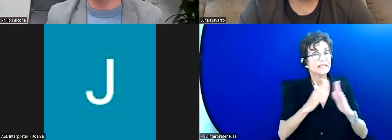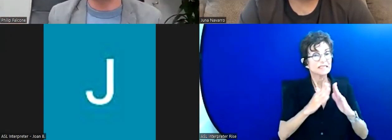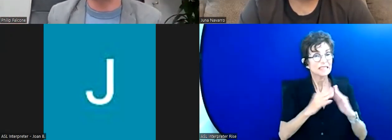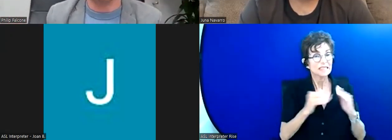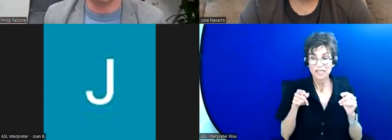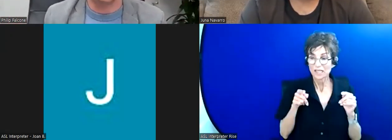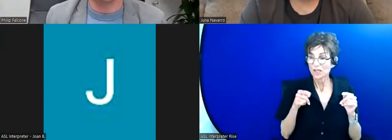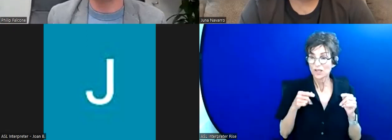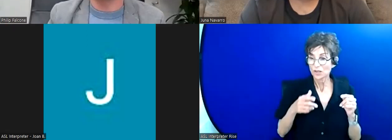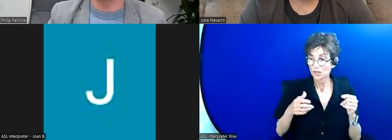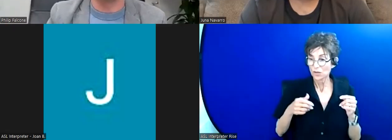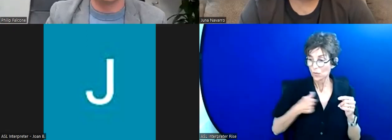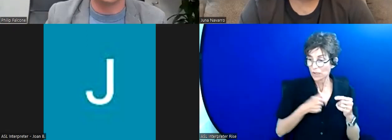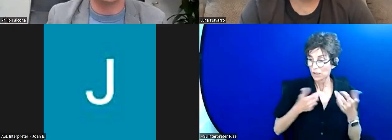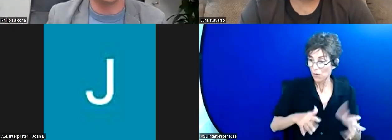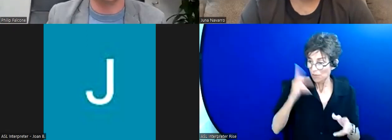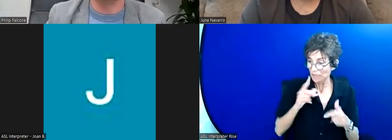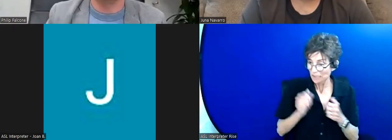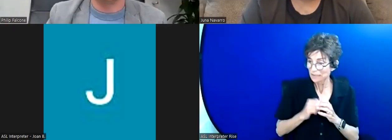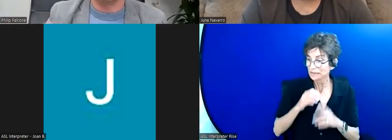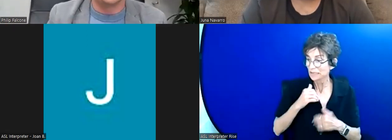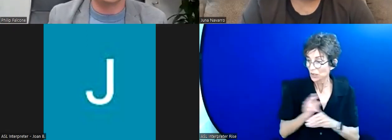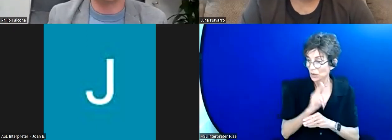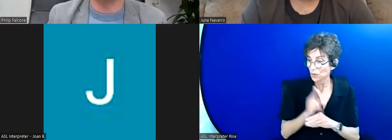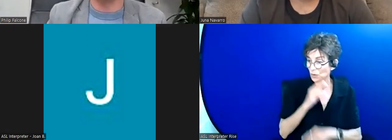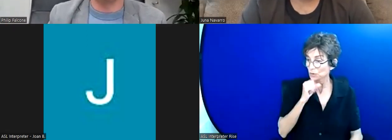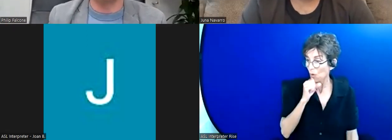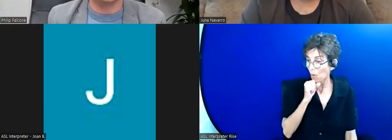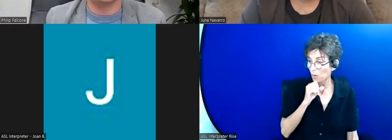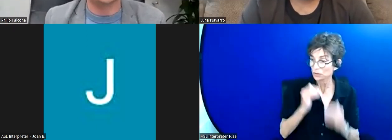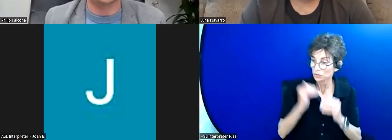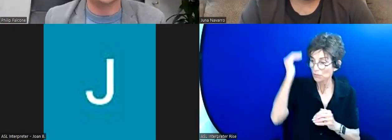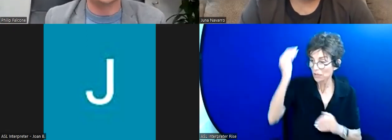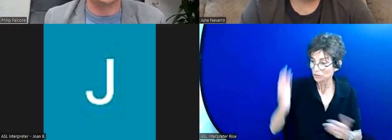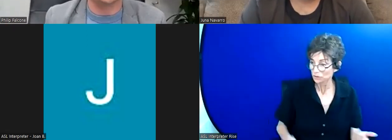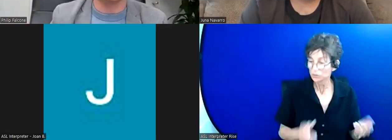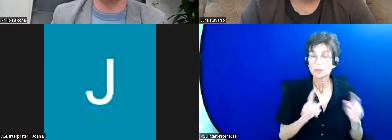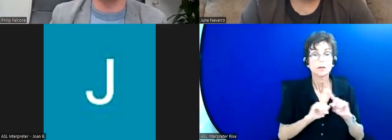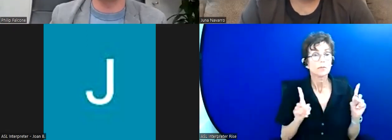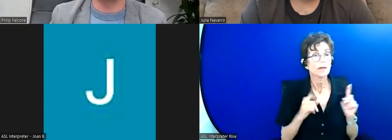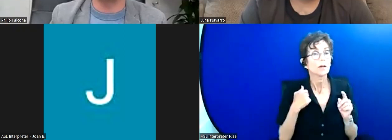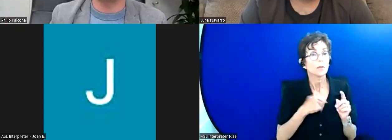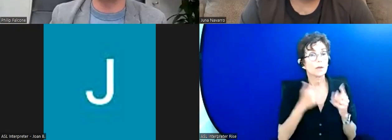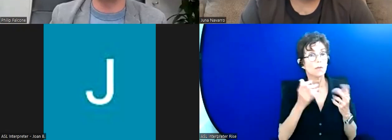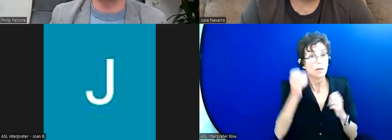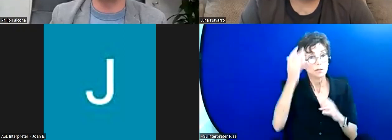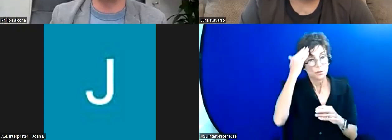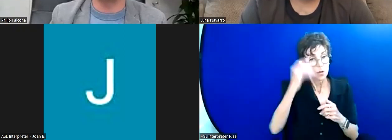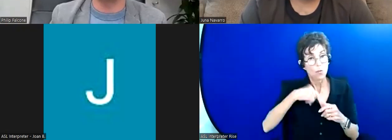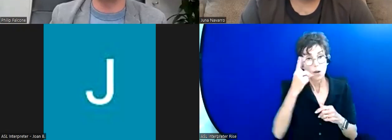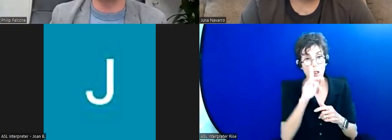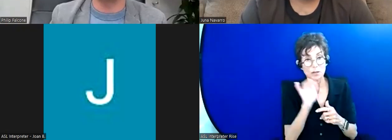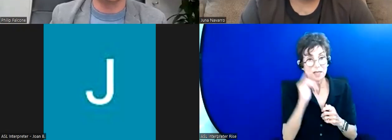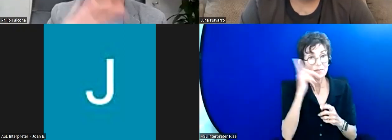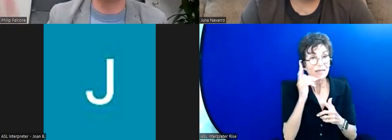in it. It's not like that. It's just, it's for the sake of awareness and being notified. If we get a complaint from a resident saying, oh, this is graffiti, it